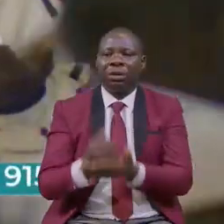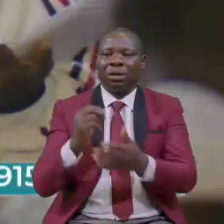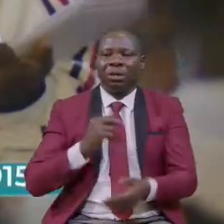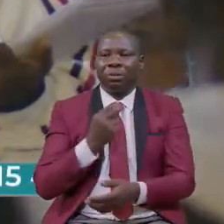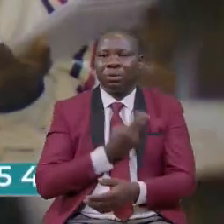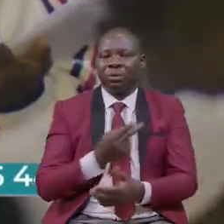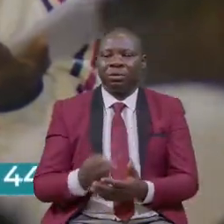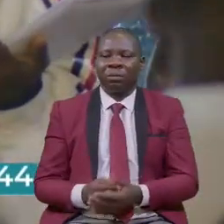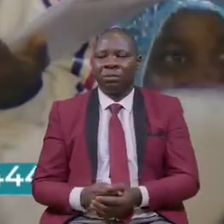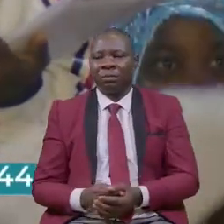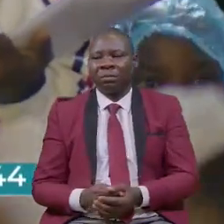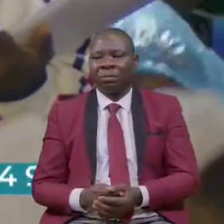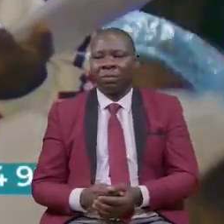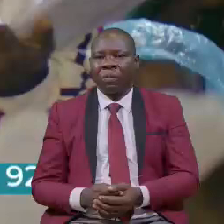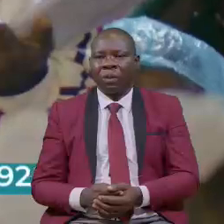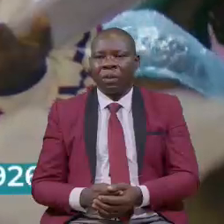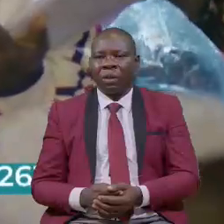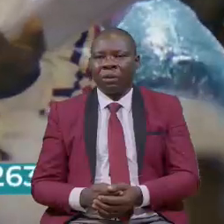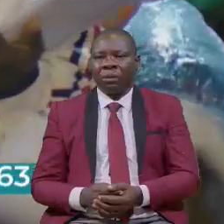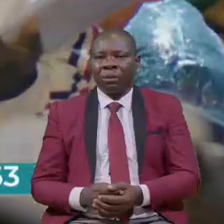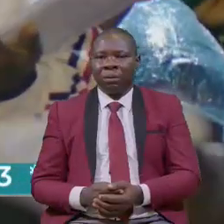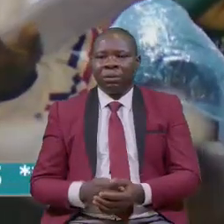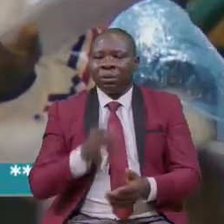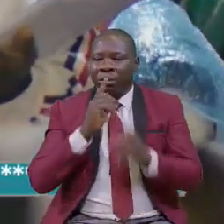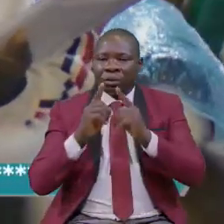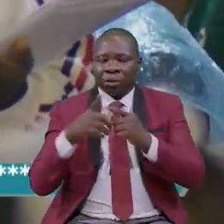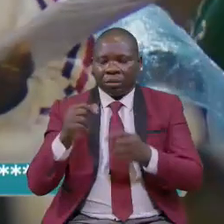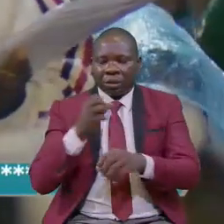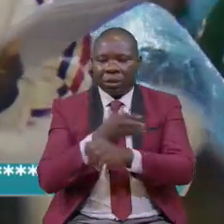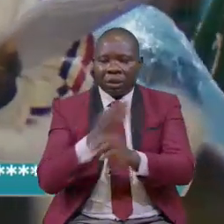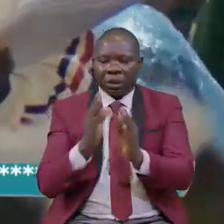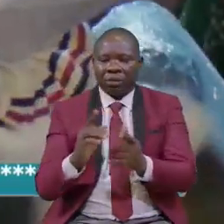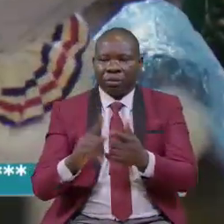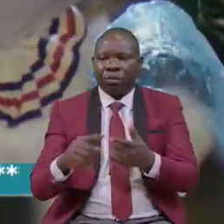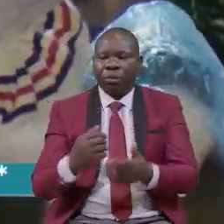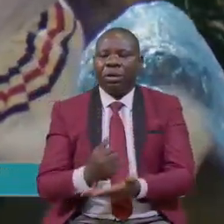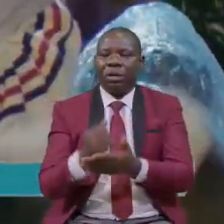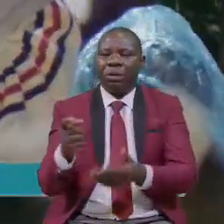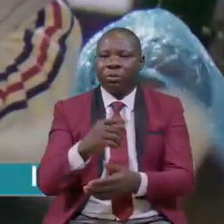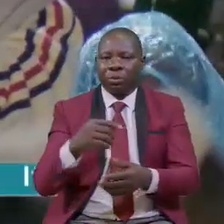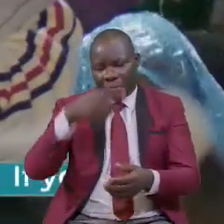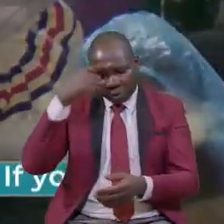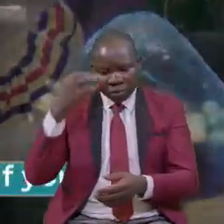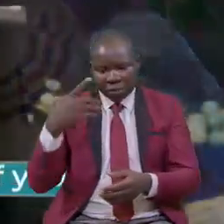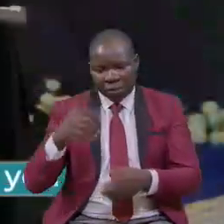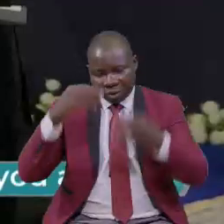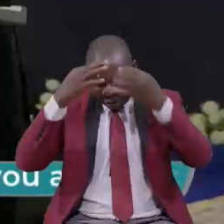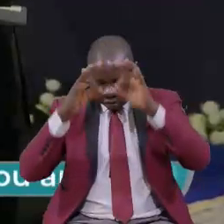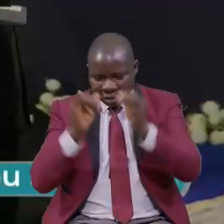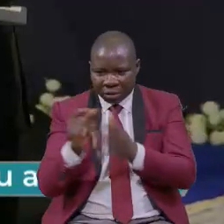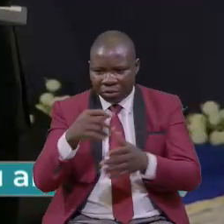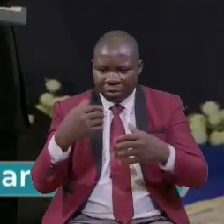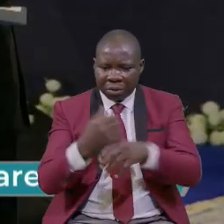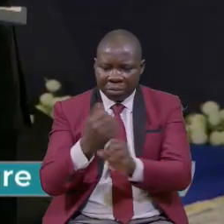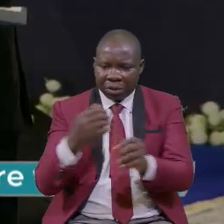counselors so as to help you. The decision you have made tonight is very